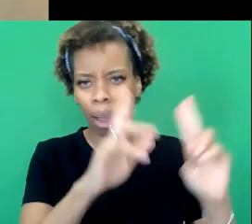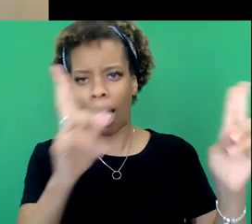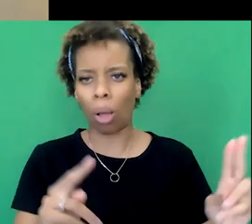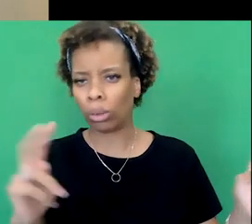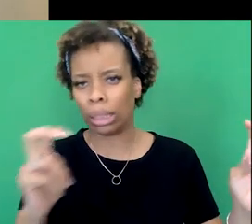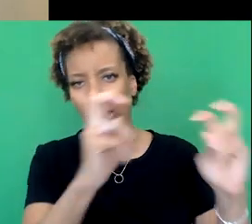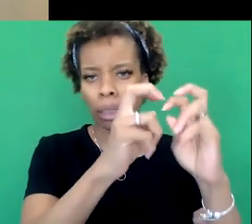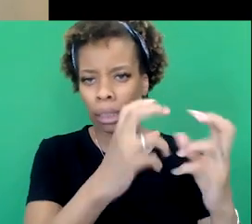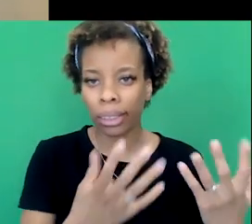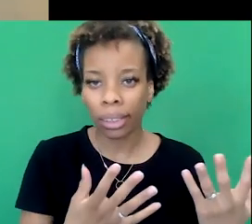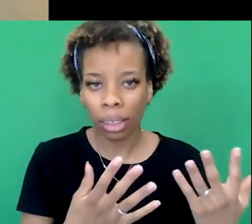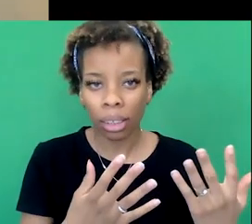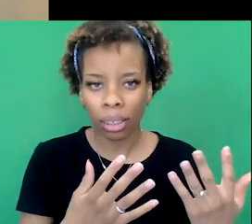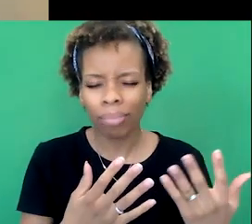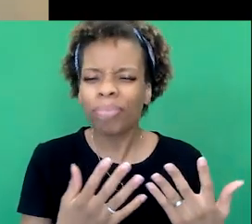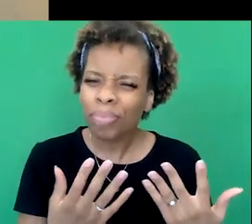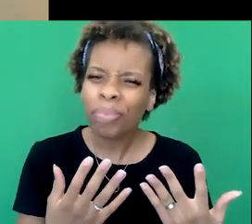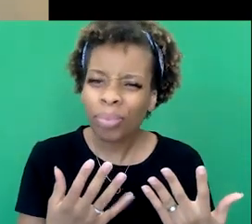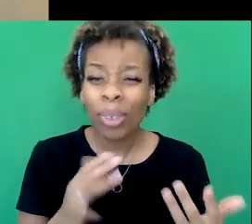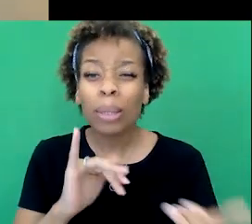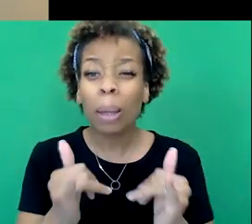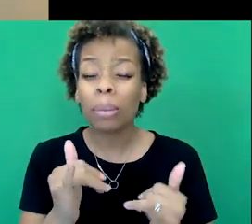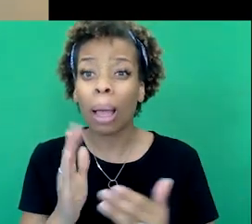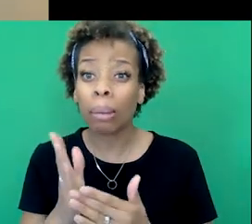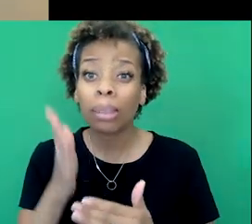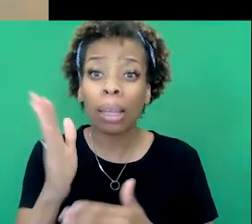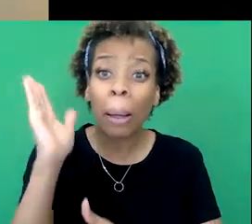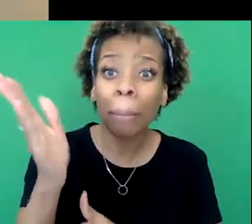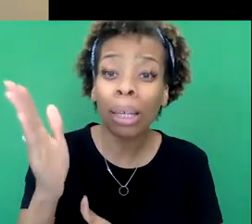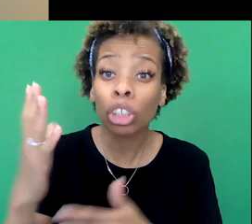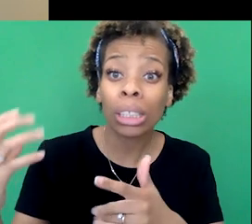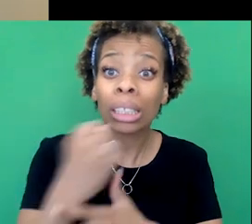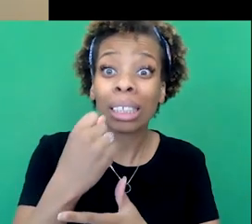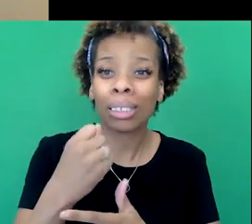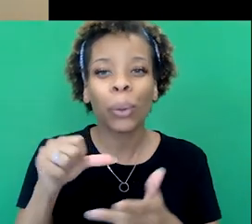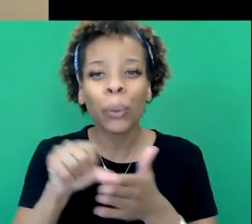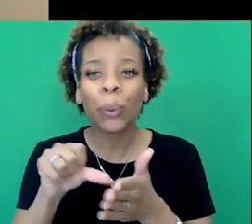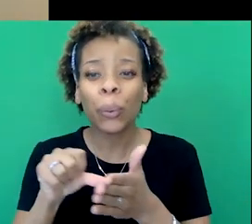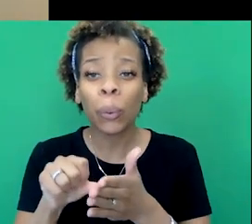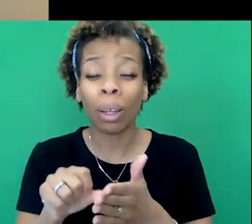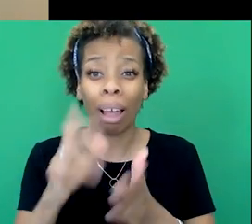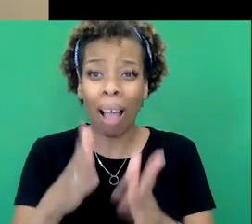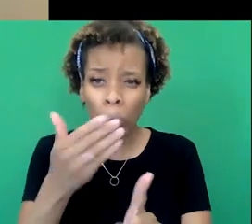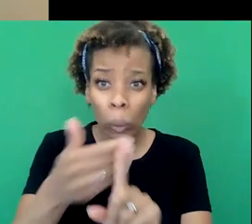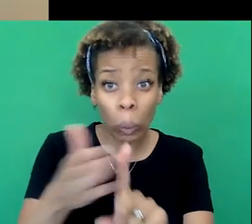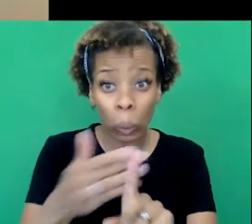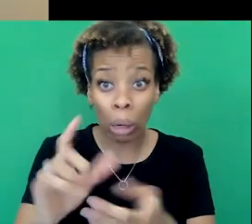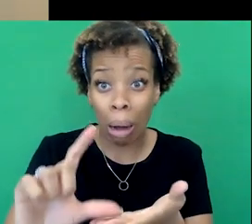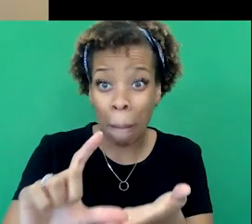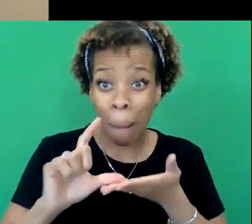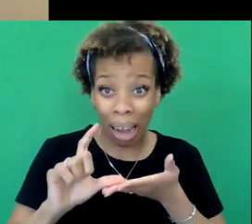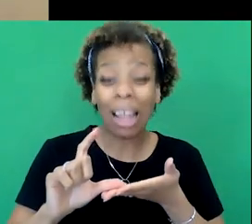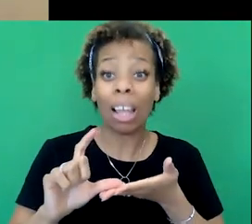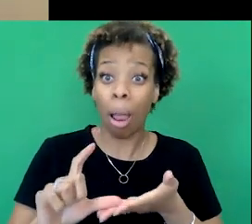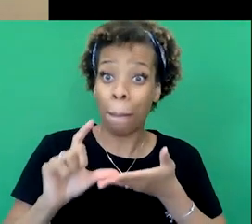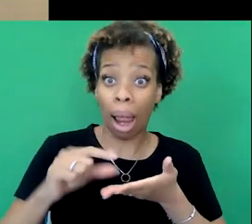They did things like that. And so there are challenges getting these things made and convincing people that all that money that